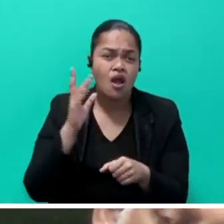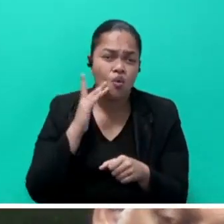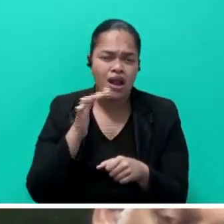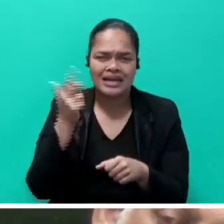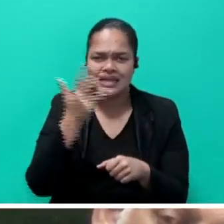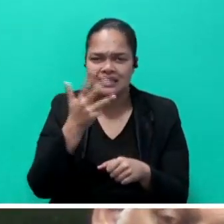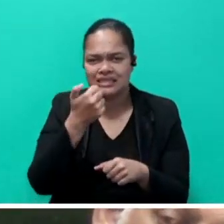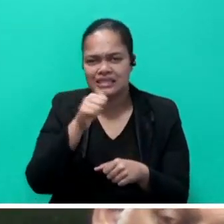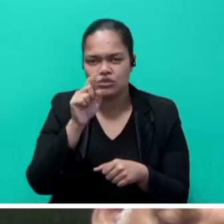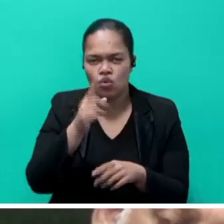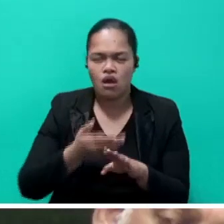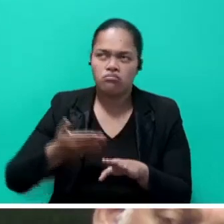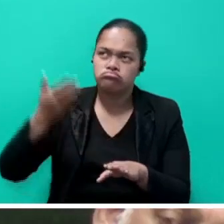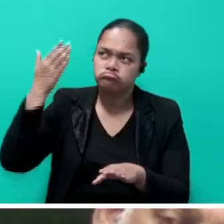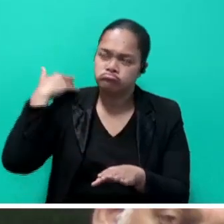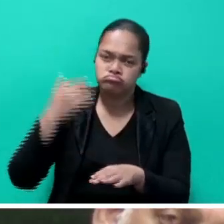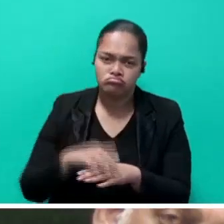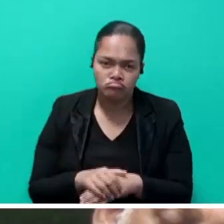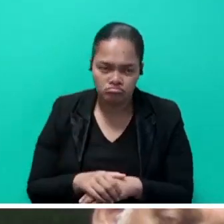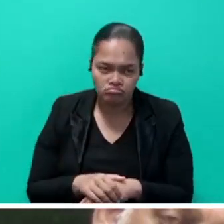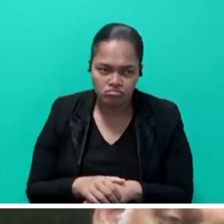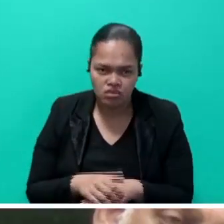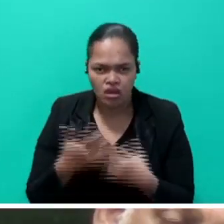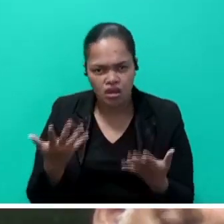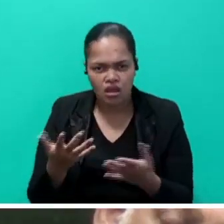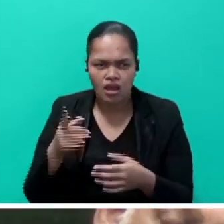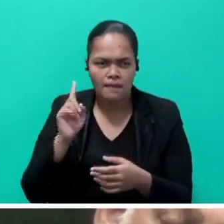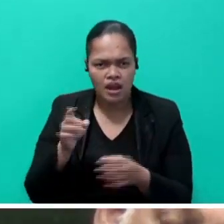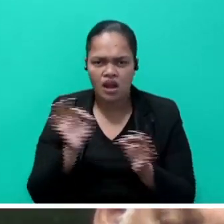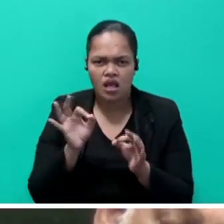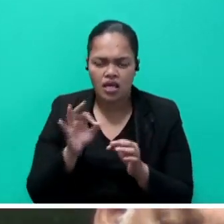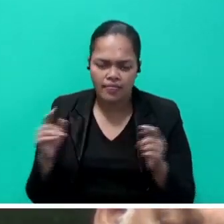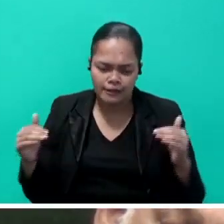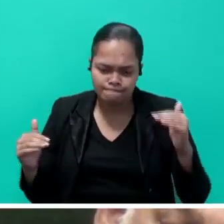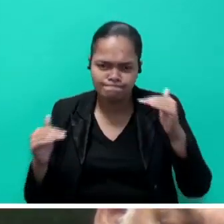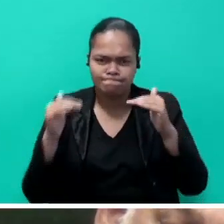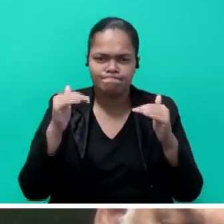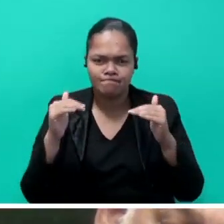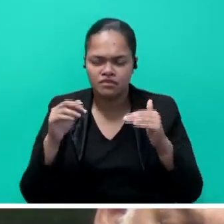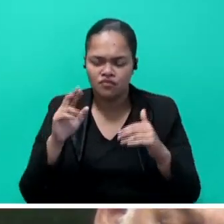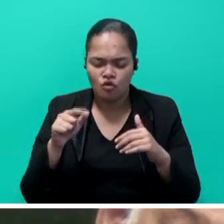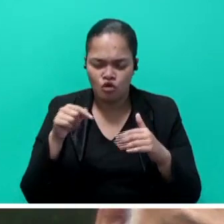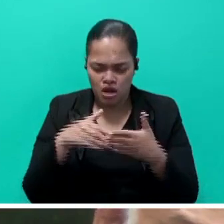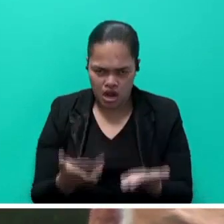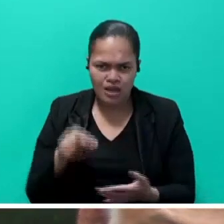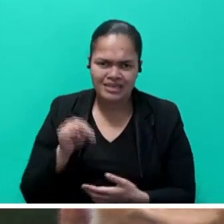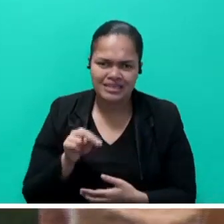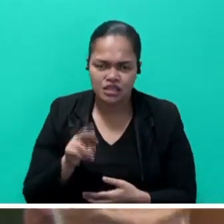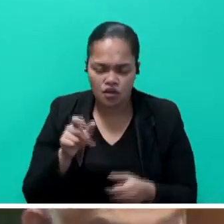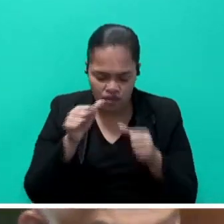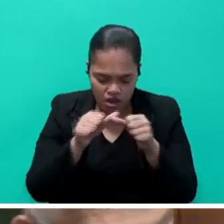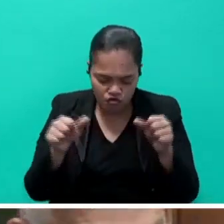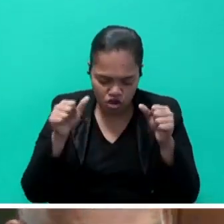1961, which is quite archaic and does not meet our current needs for the development of the agriculture